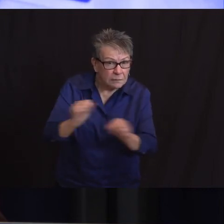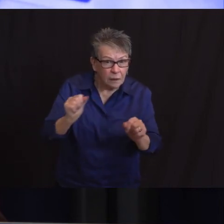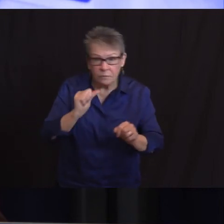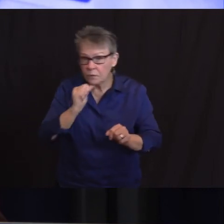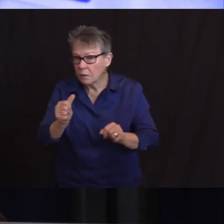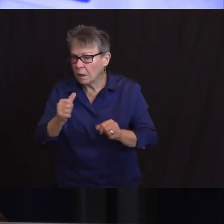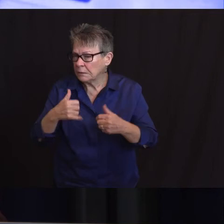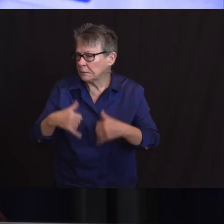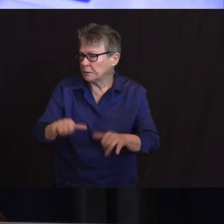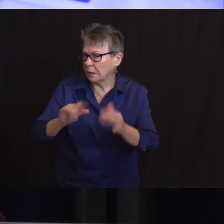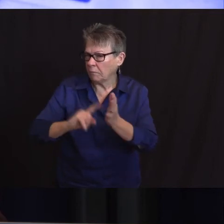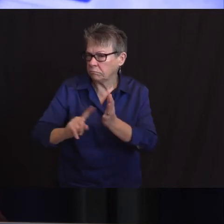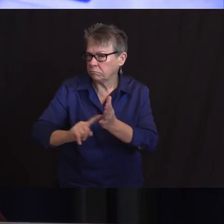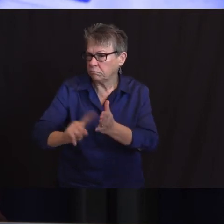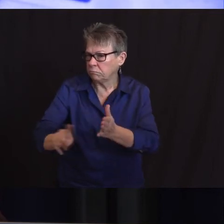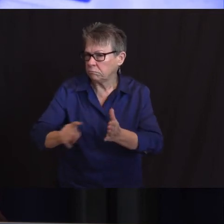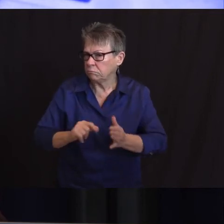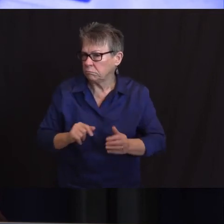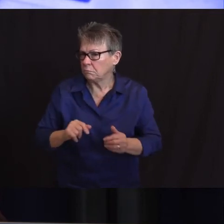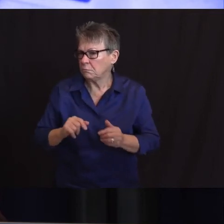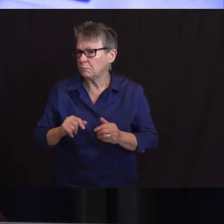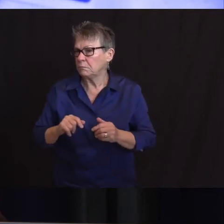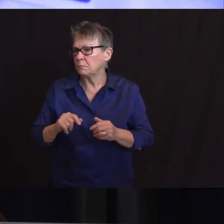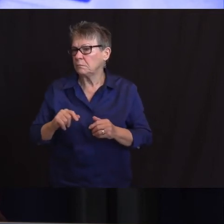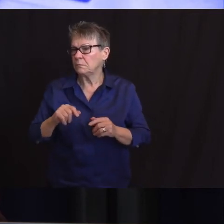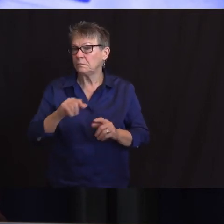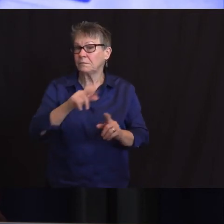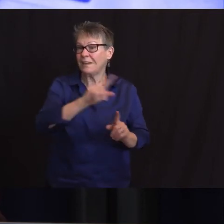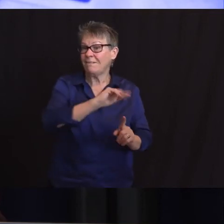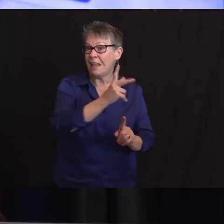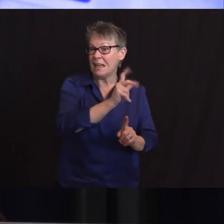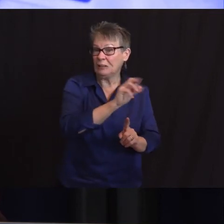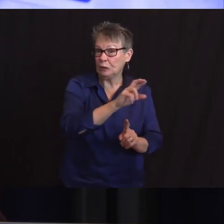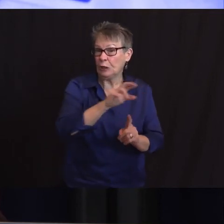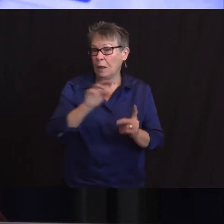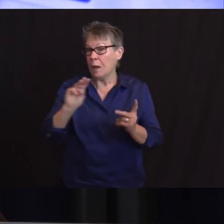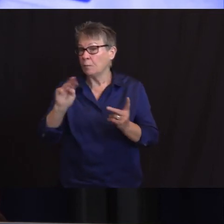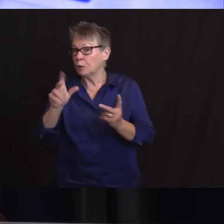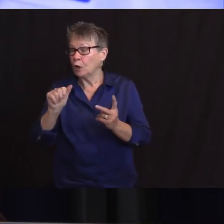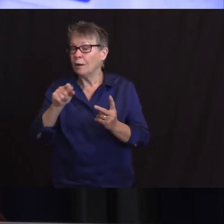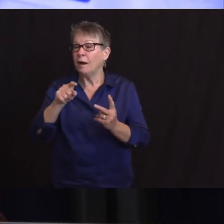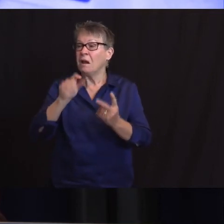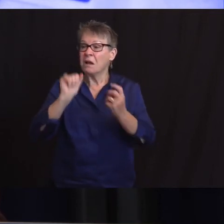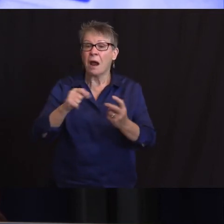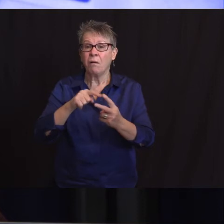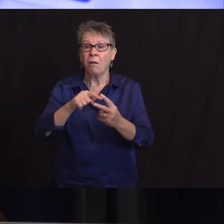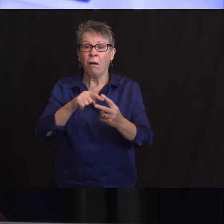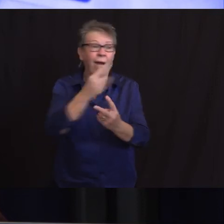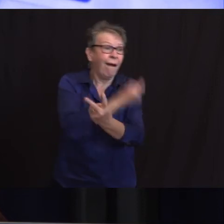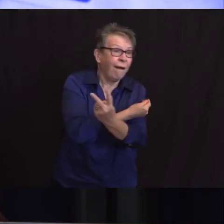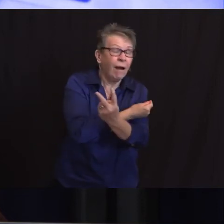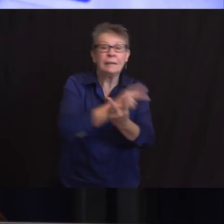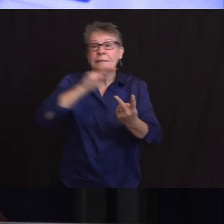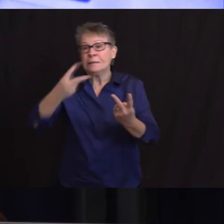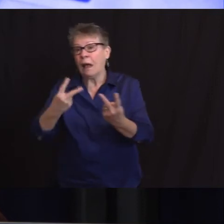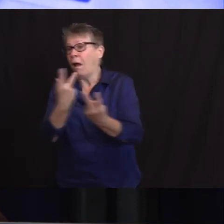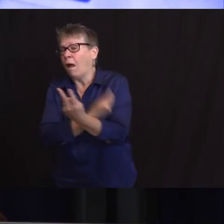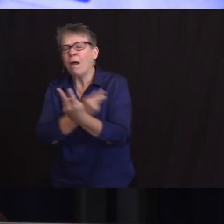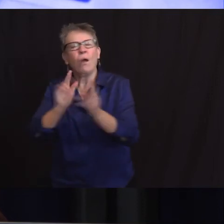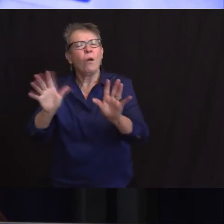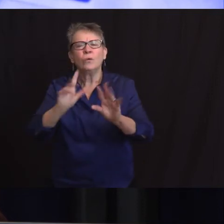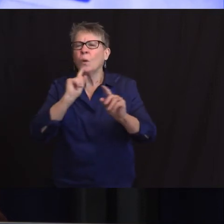interchangeable? The COVID-19 vaccines are not interchangeable with each other or with other COVID-19 vaccine